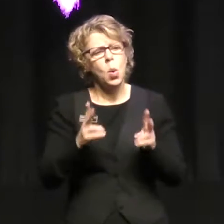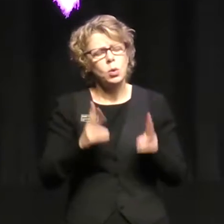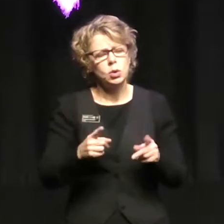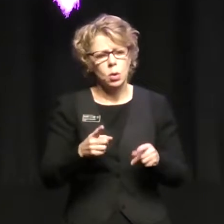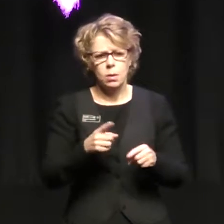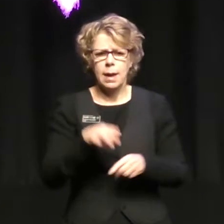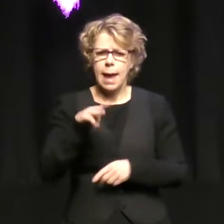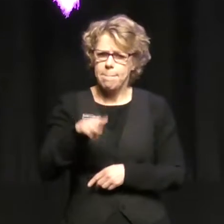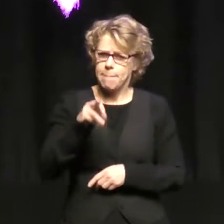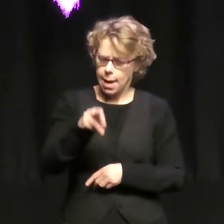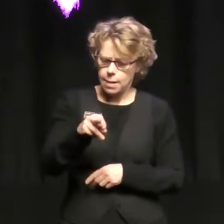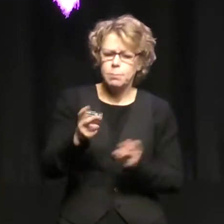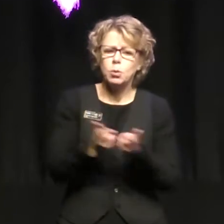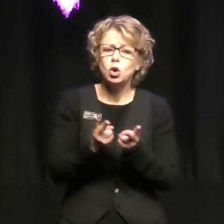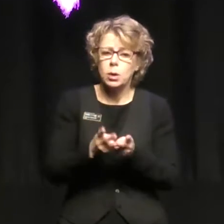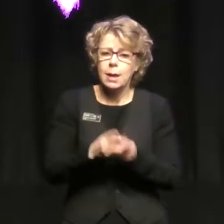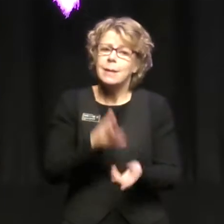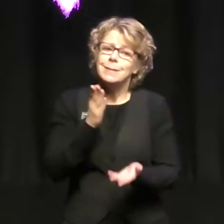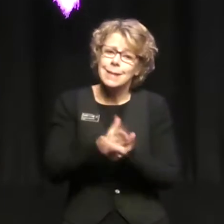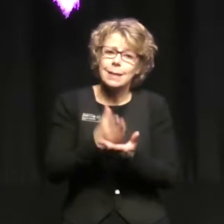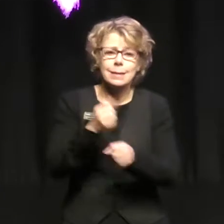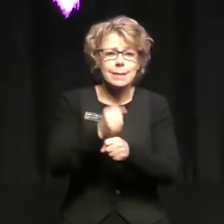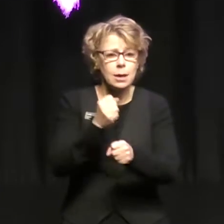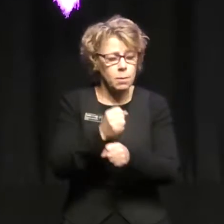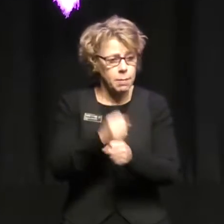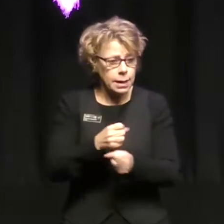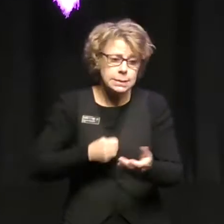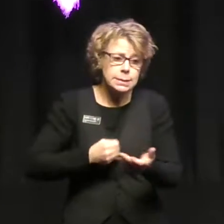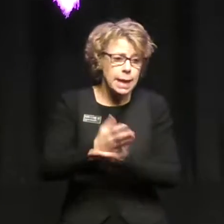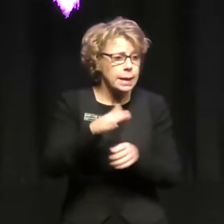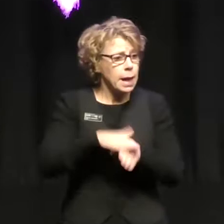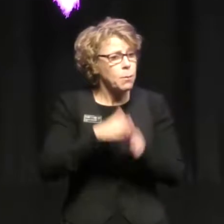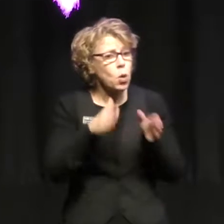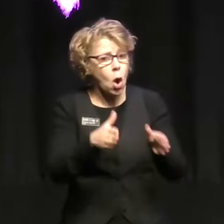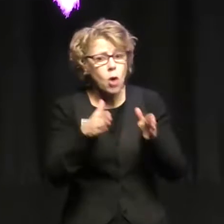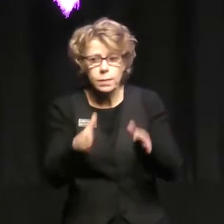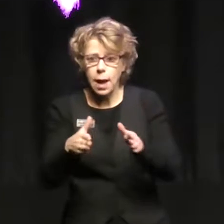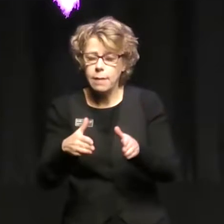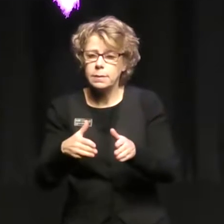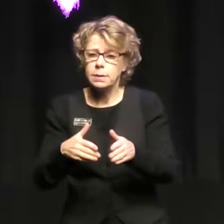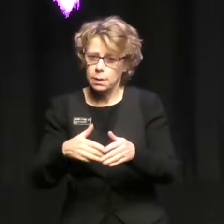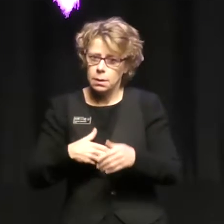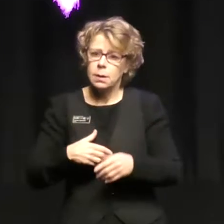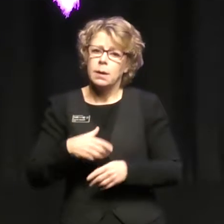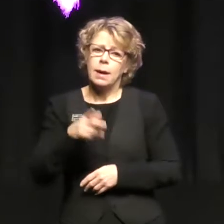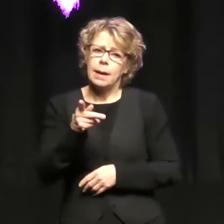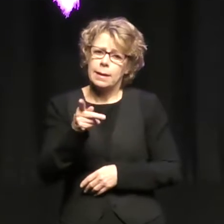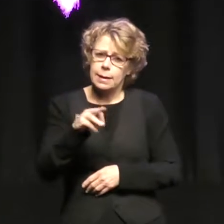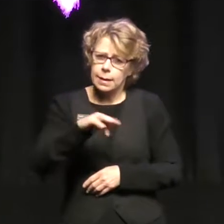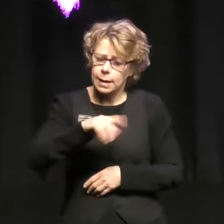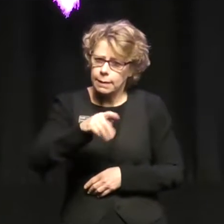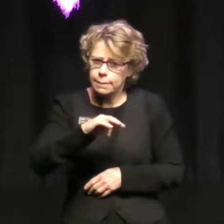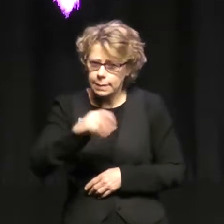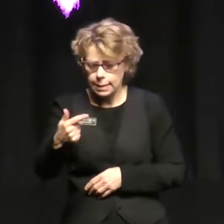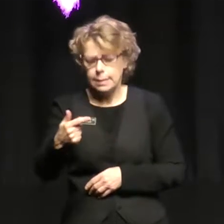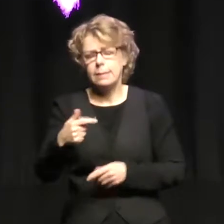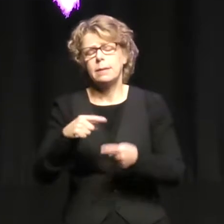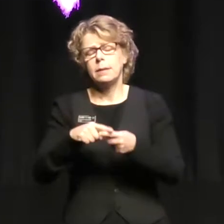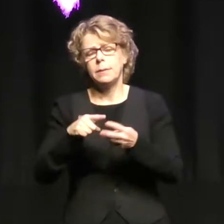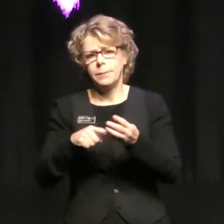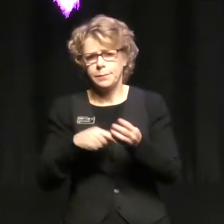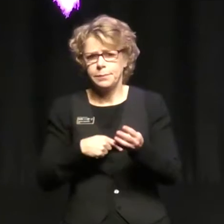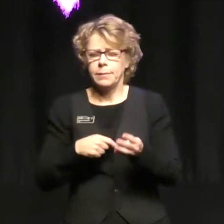mean right to work, right to street vending, right to credit, right to